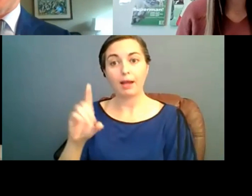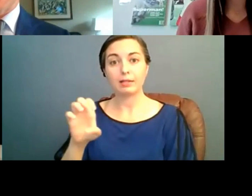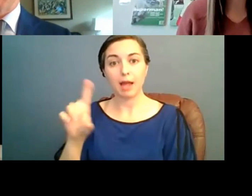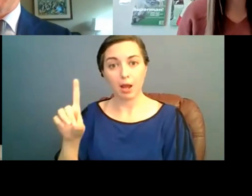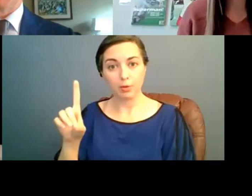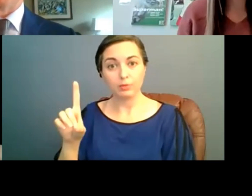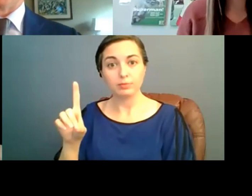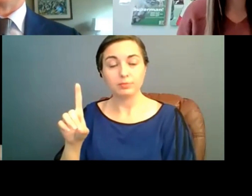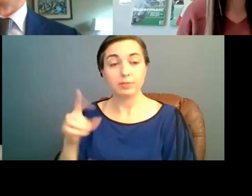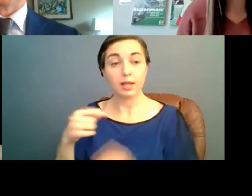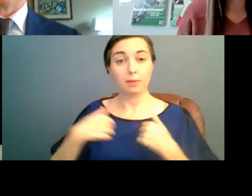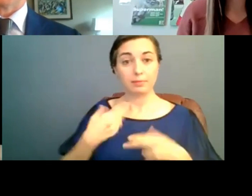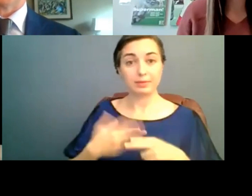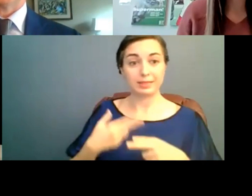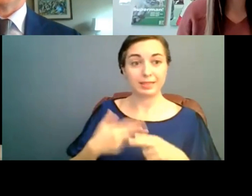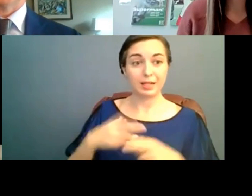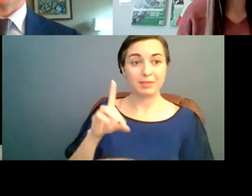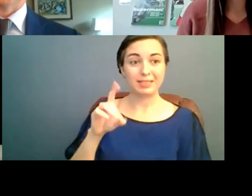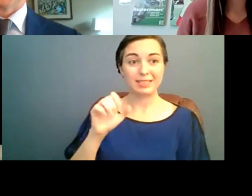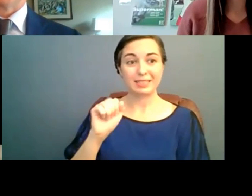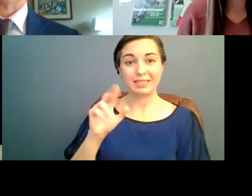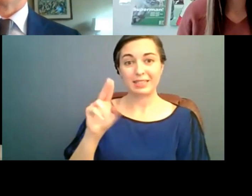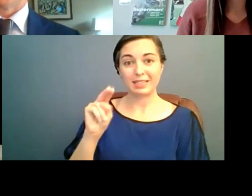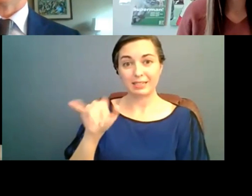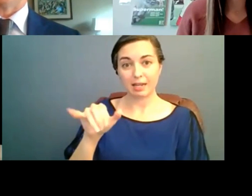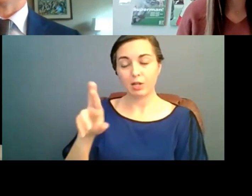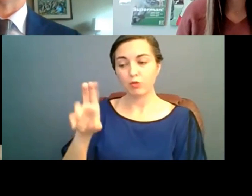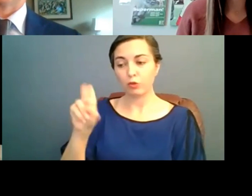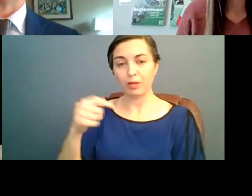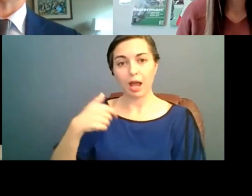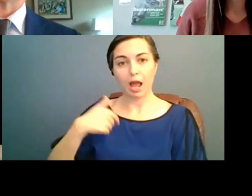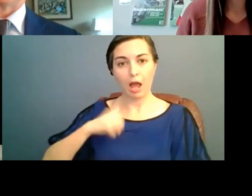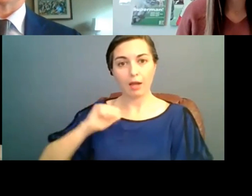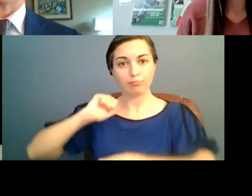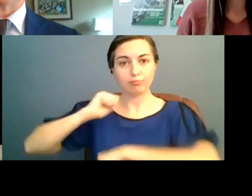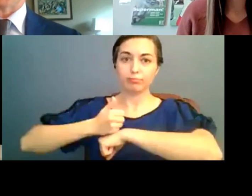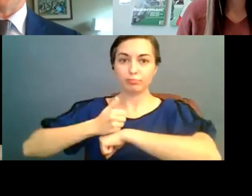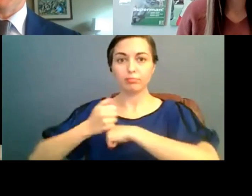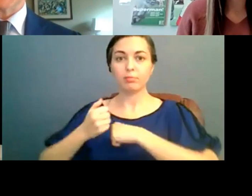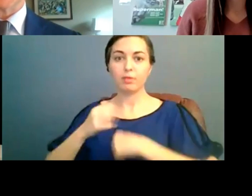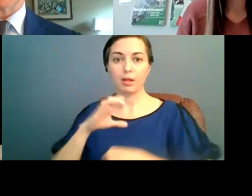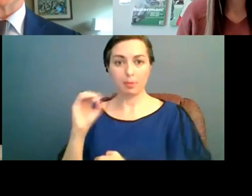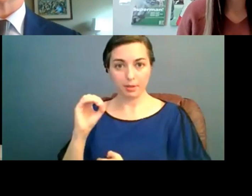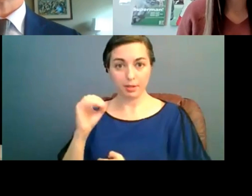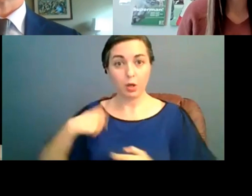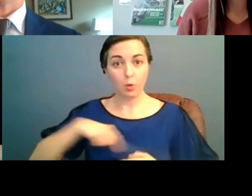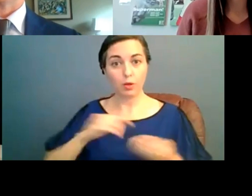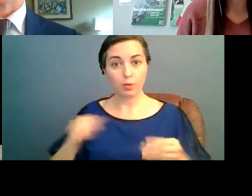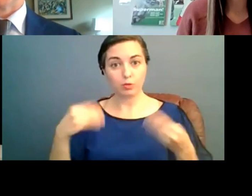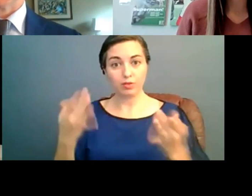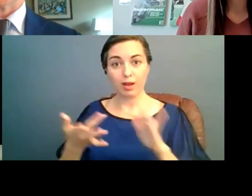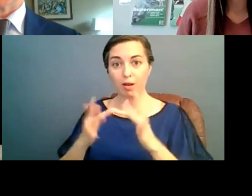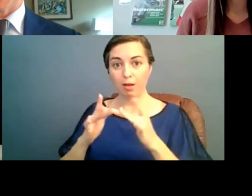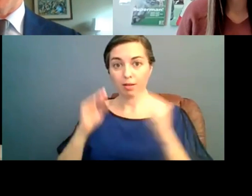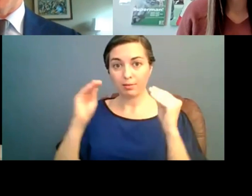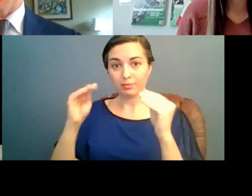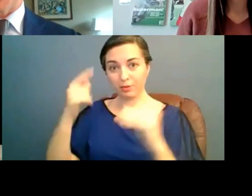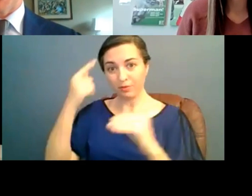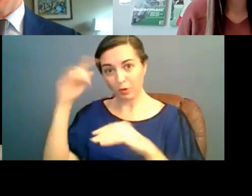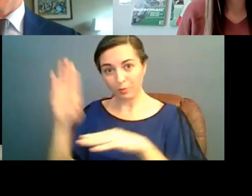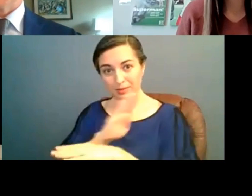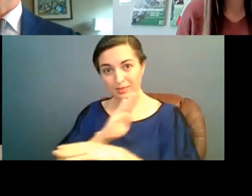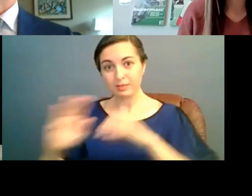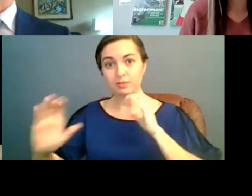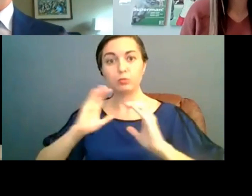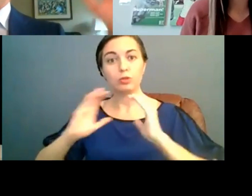Rubin. I'm Danny Rubin, the founder of the company. We provide online instruction for business communication